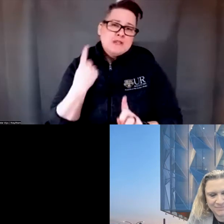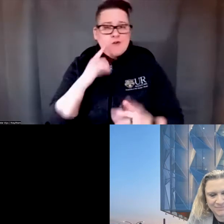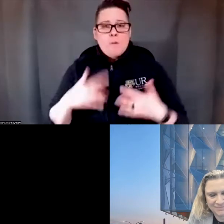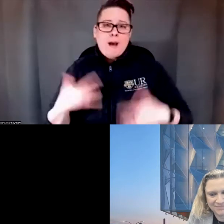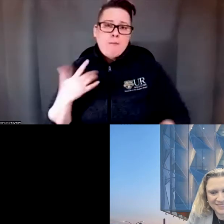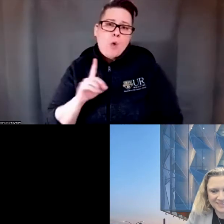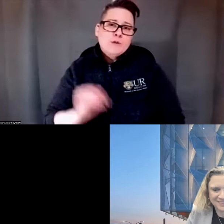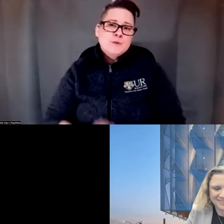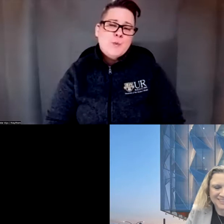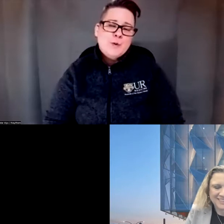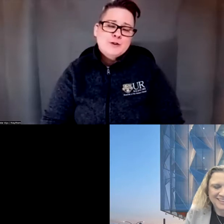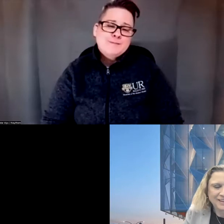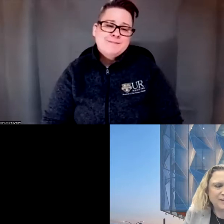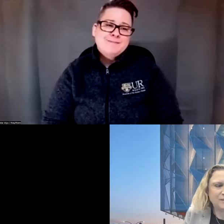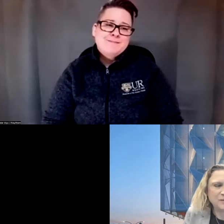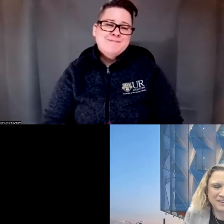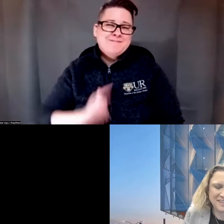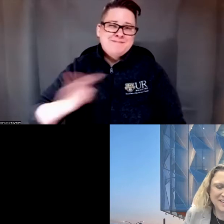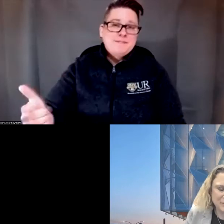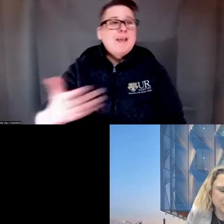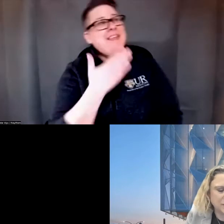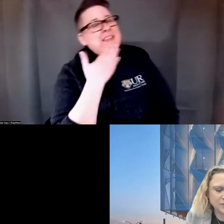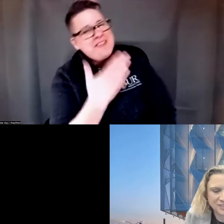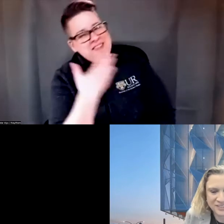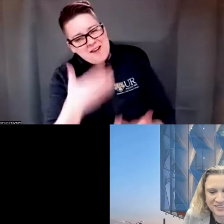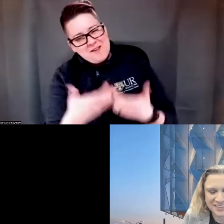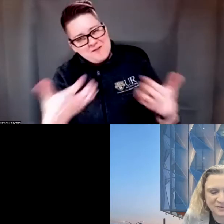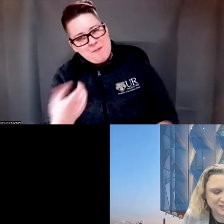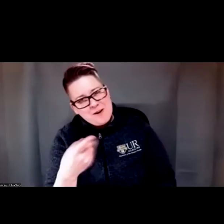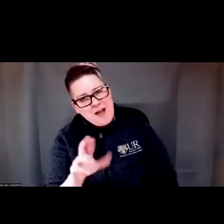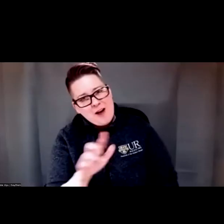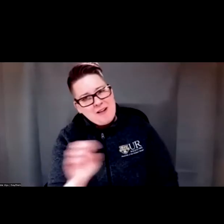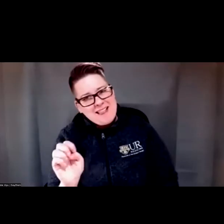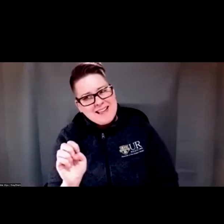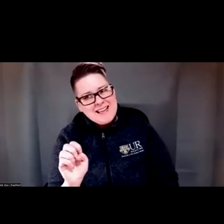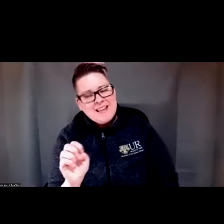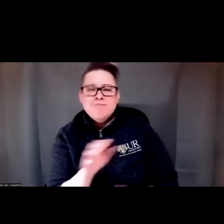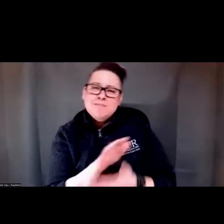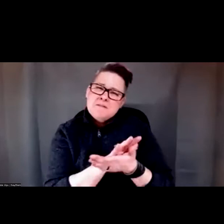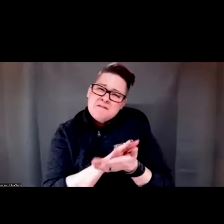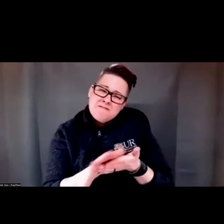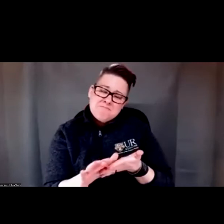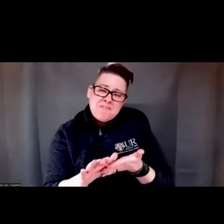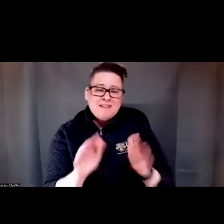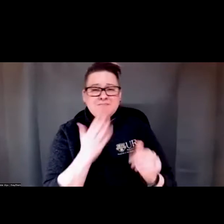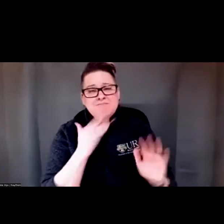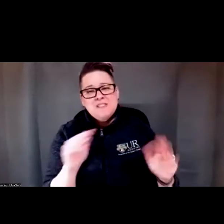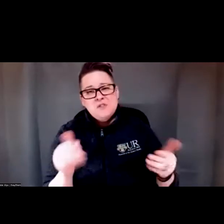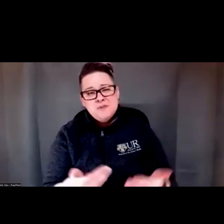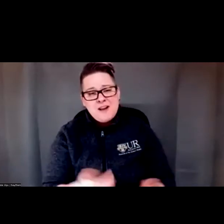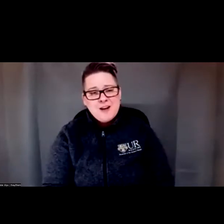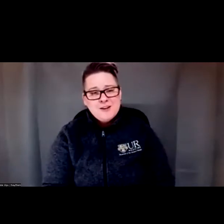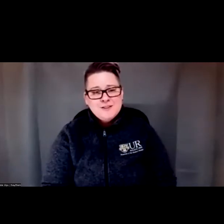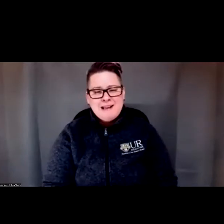Disorder. Thank you. Thank you so much, Dr. Lee. That was a very kind introduction.